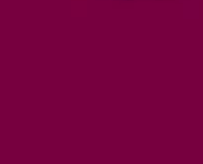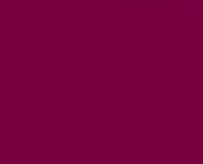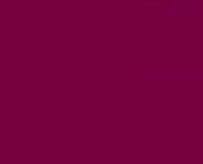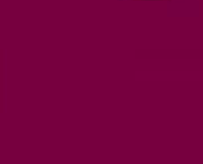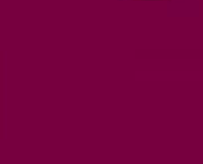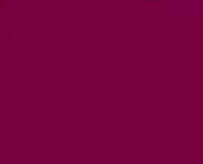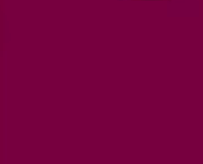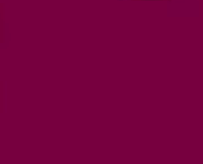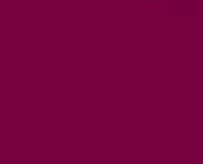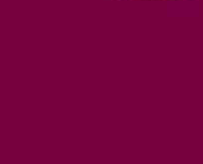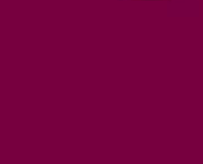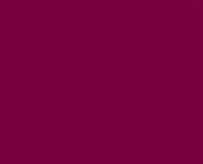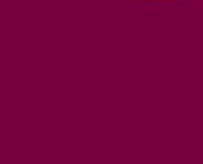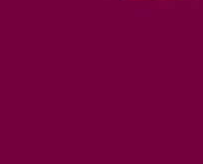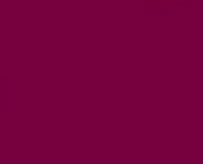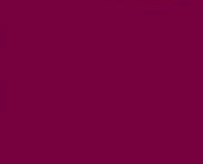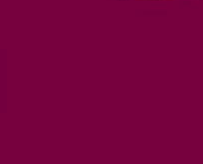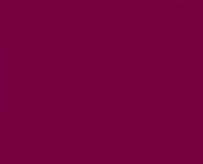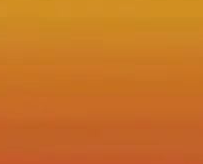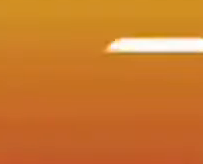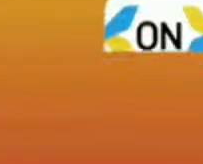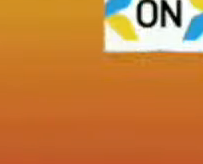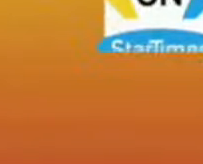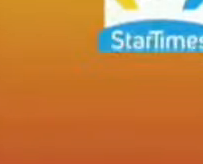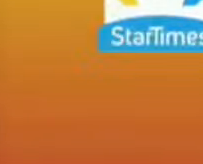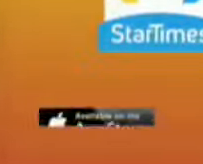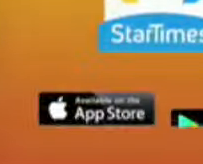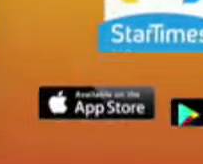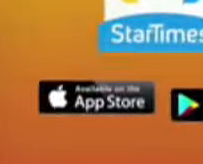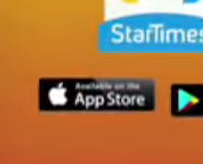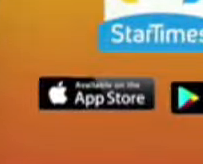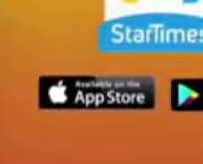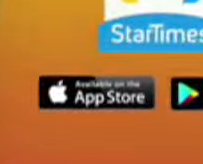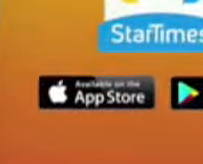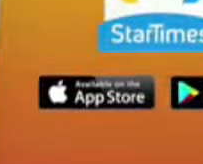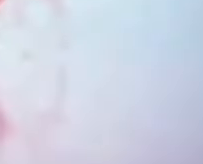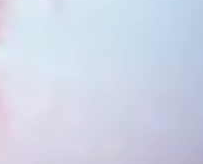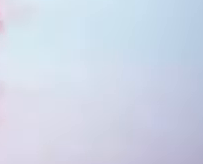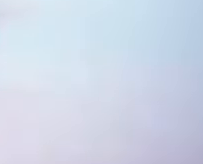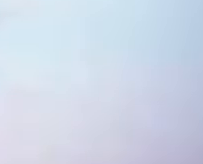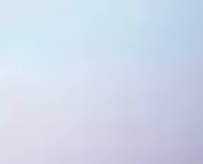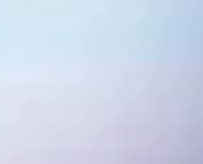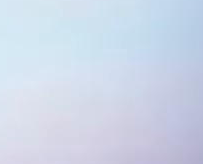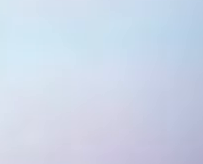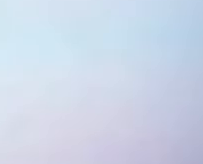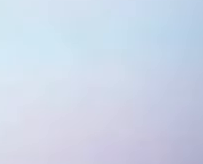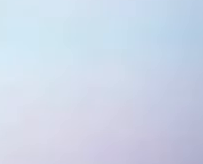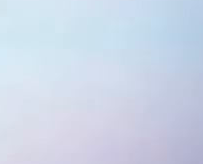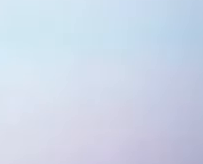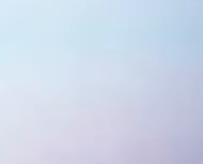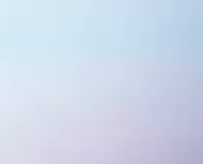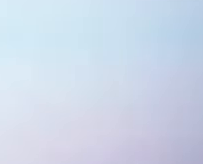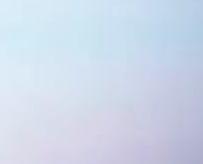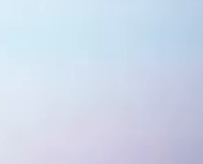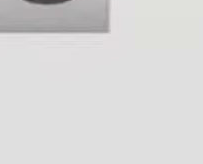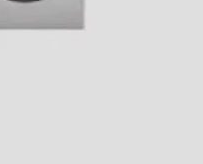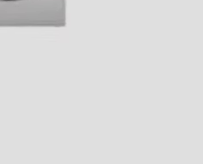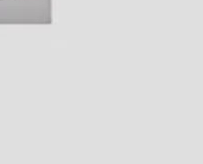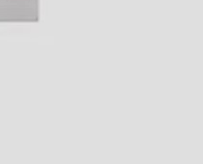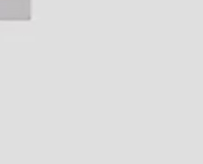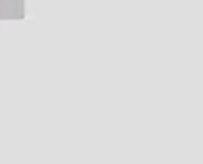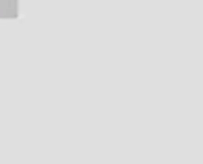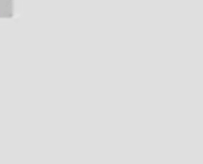along to your favorite tunes to keep the good times rolling. See more, be more, do more. Star Times, enjoy digital life.